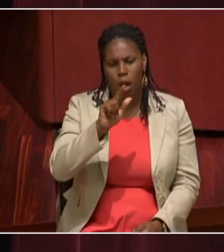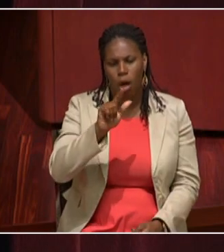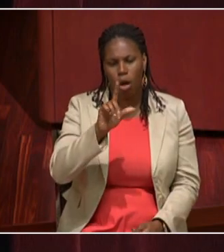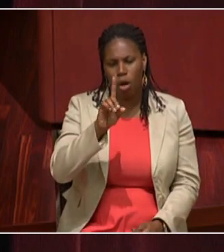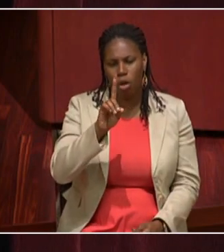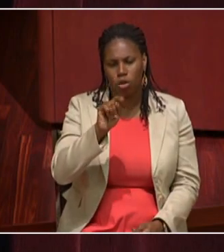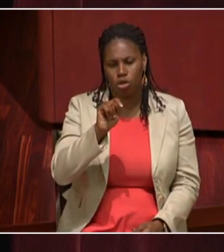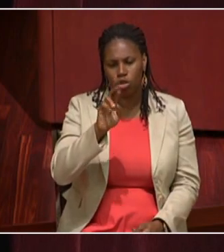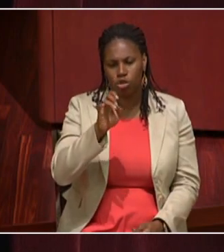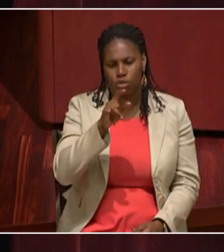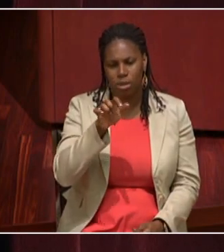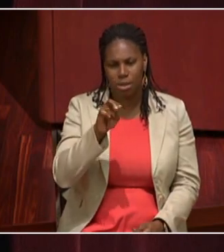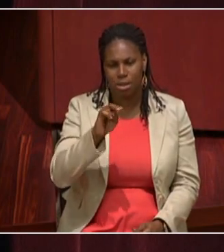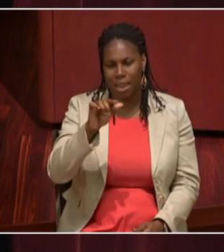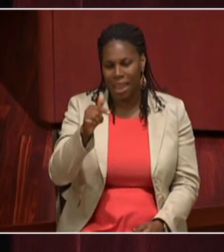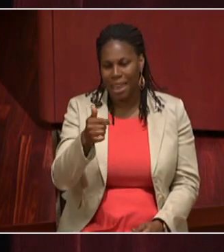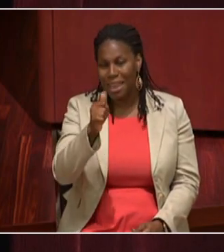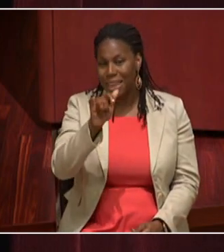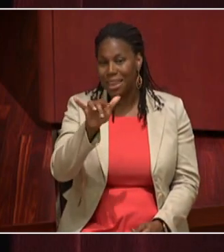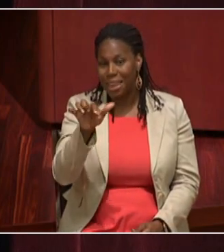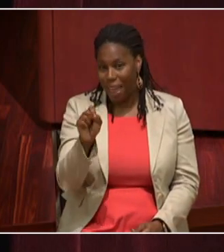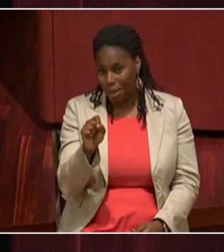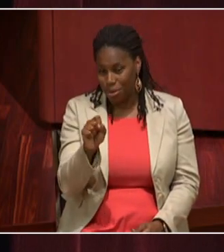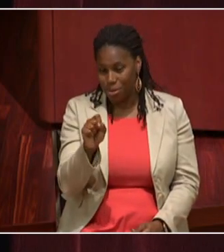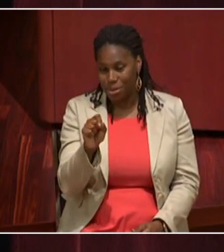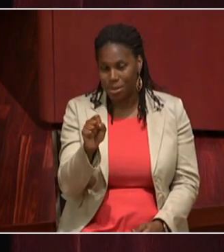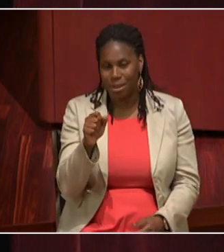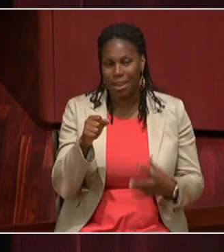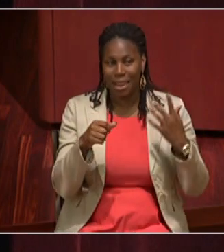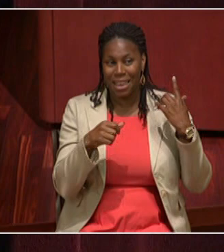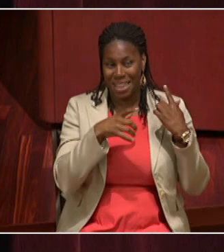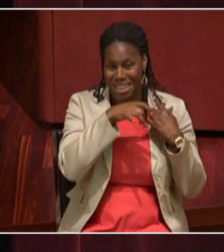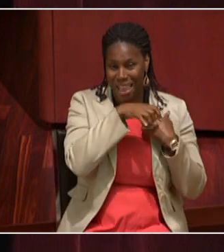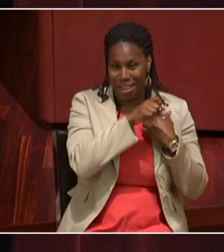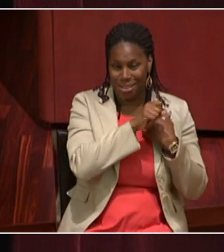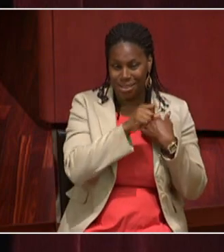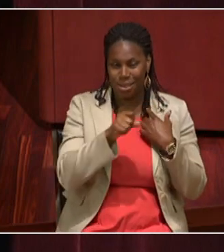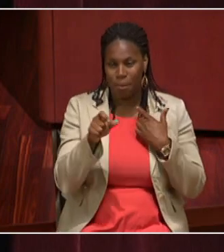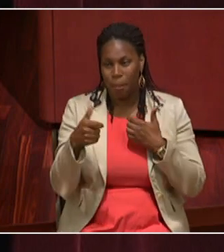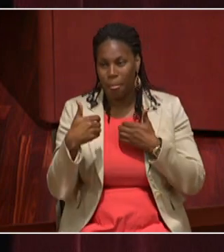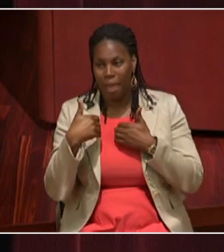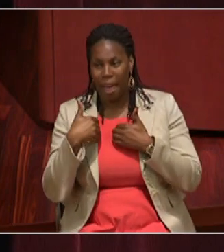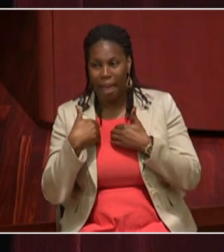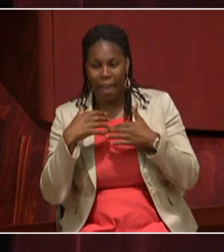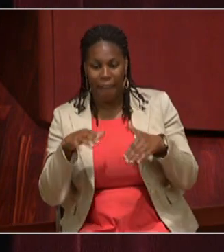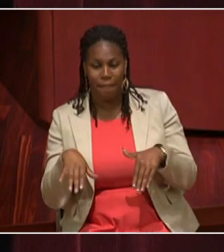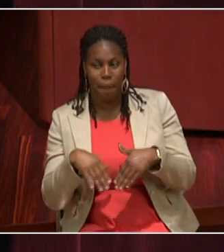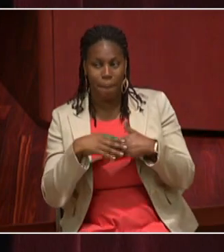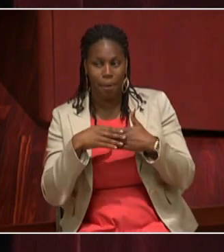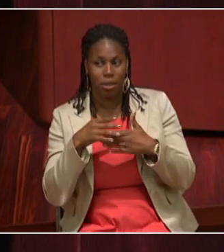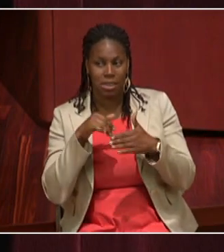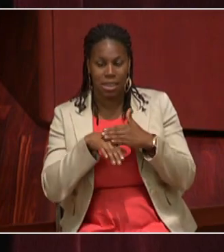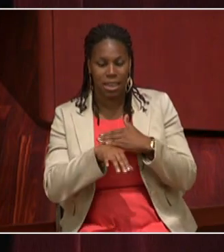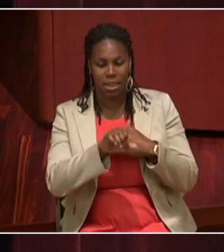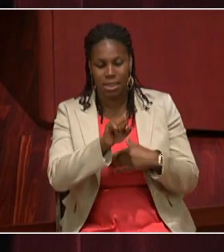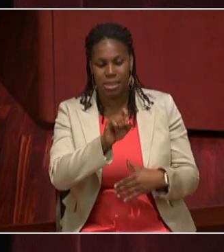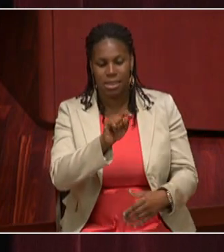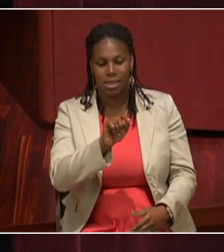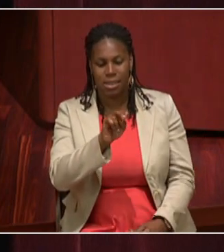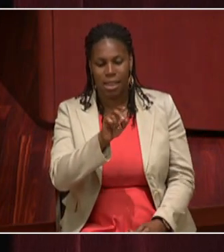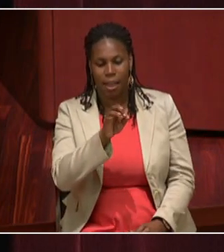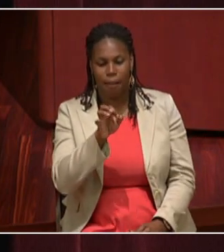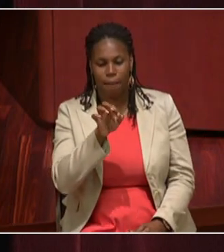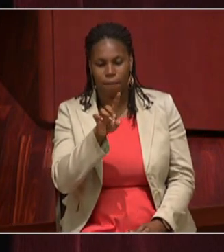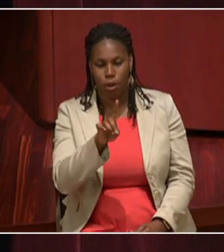gals. Yes. Their question is, I have marriages in Stamford, Connecticut. How do